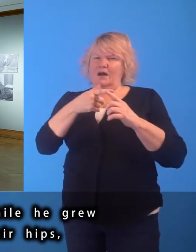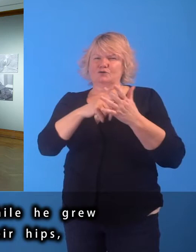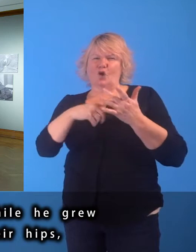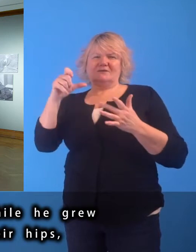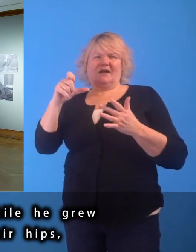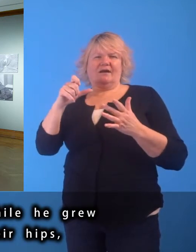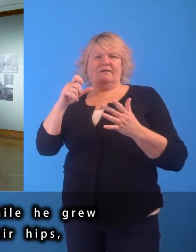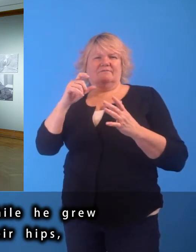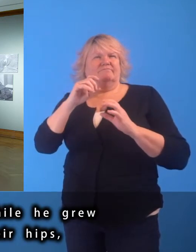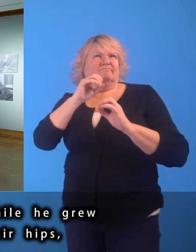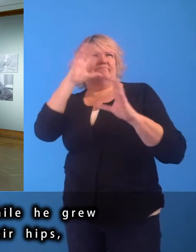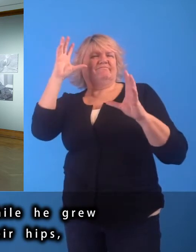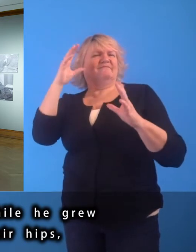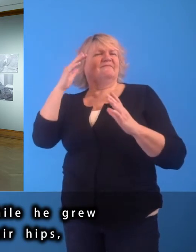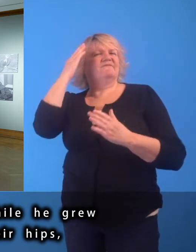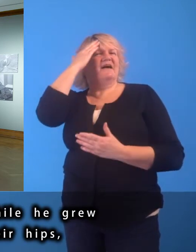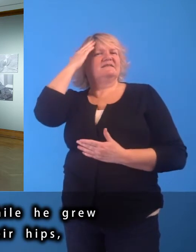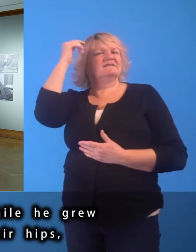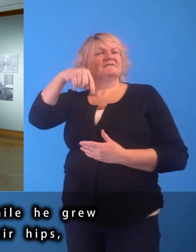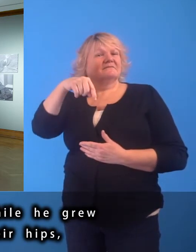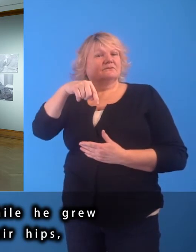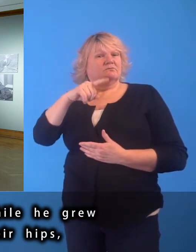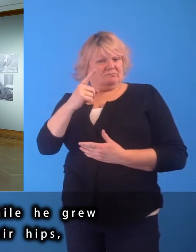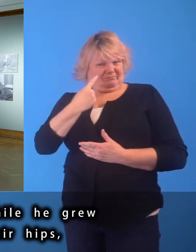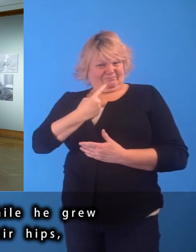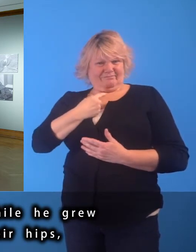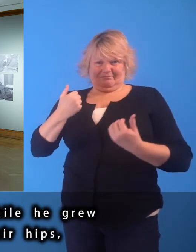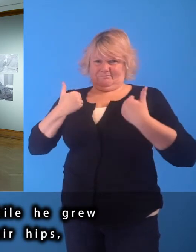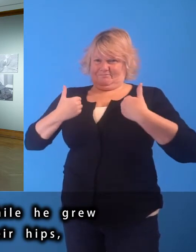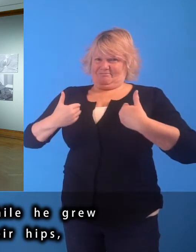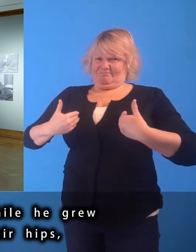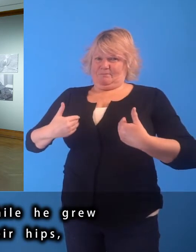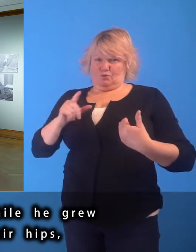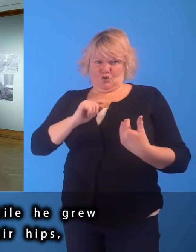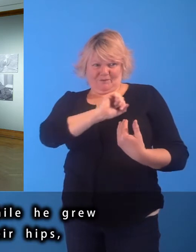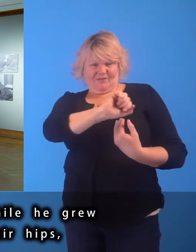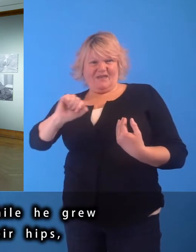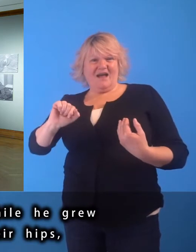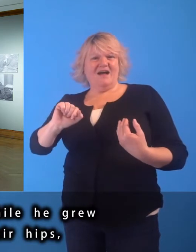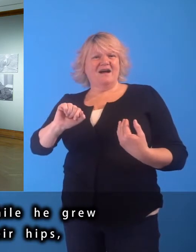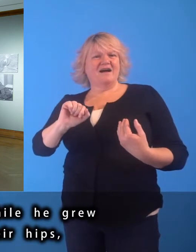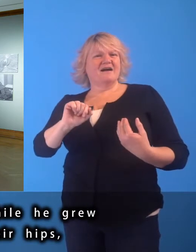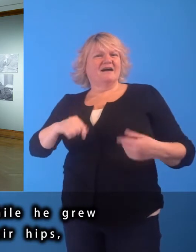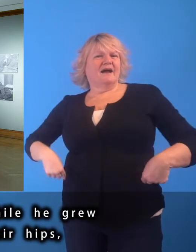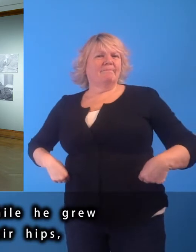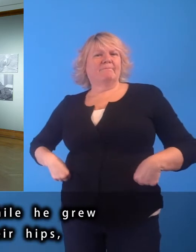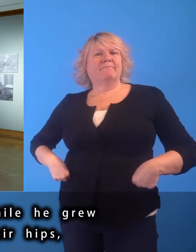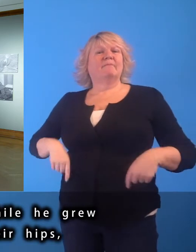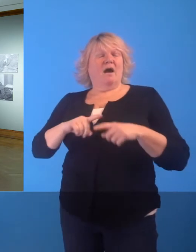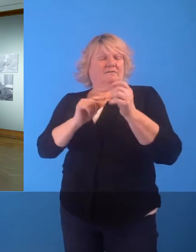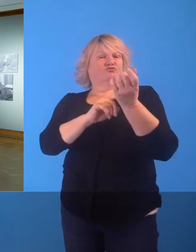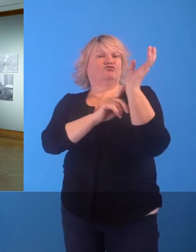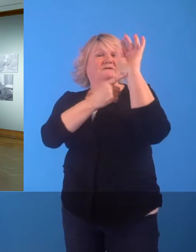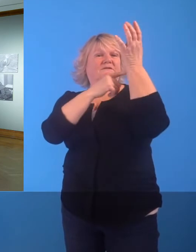within exotic, floral fantasies, while he grew wealthy on the swing of their hips,